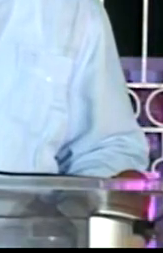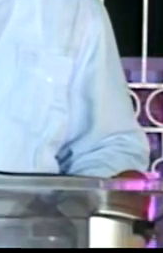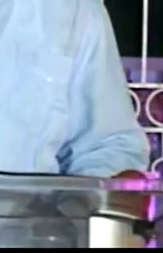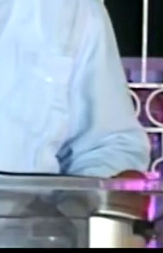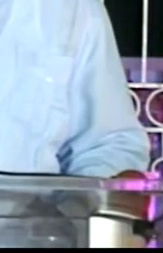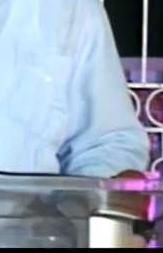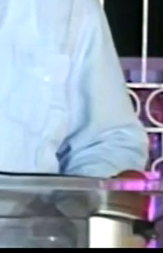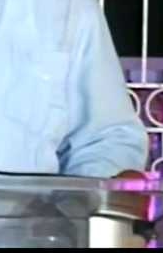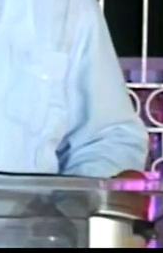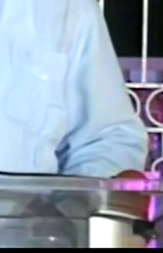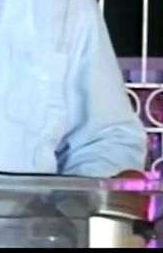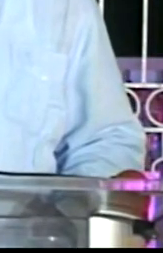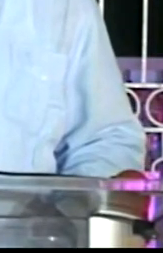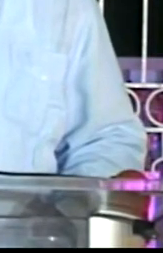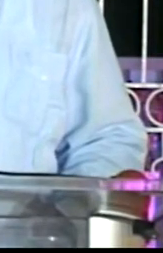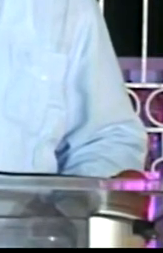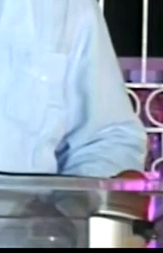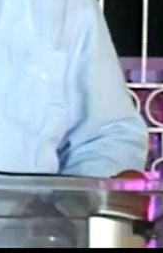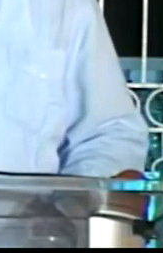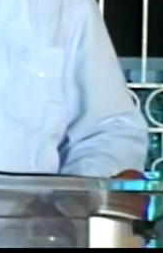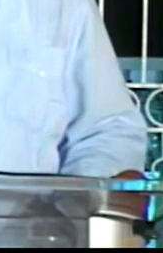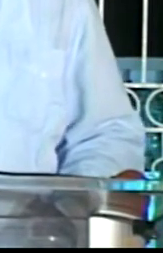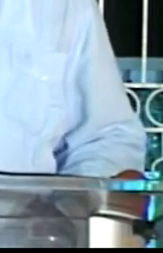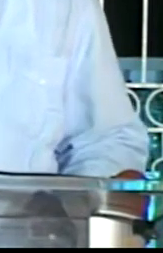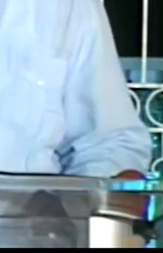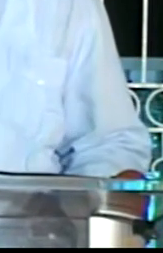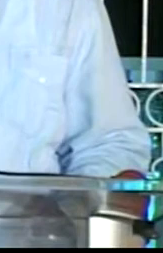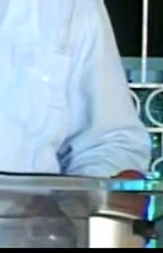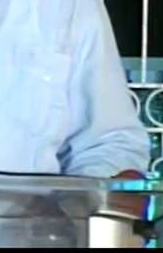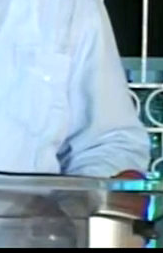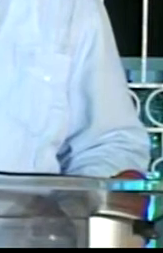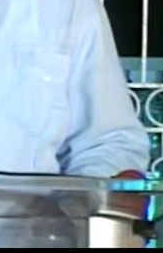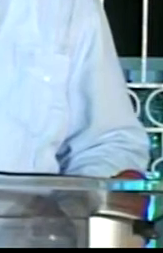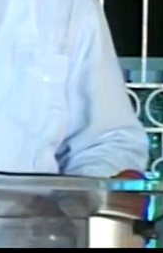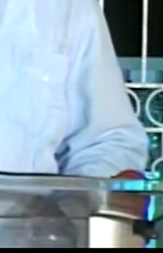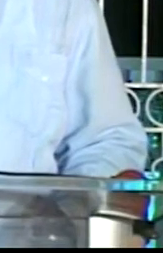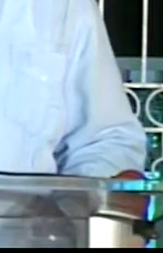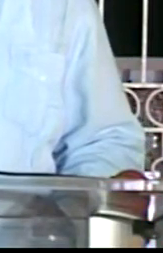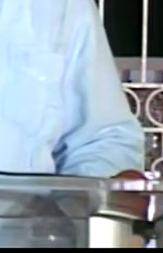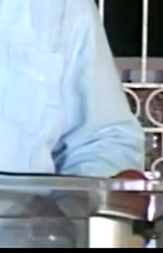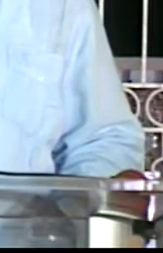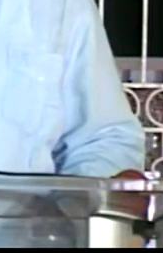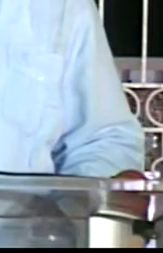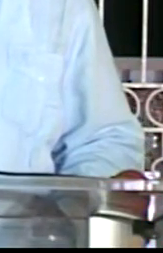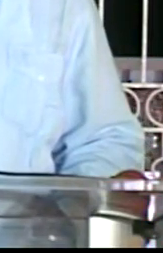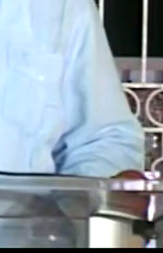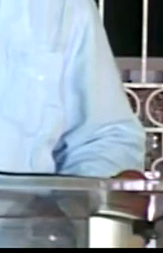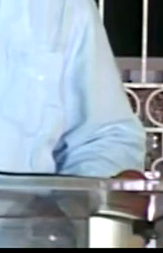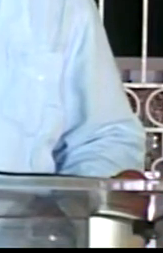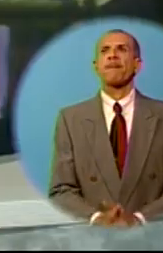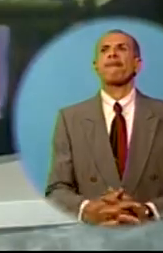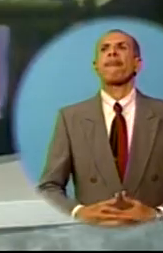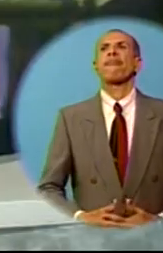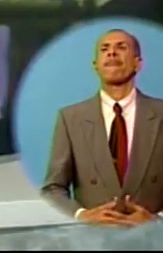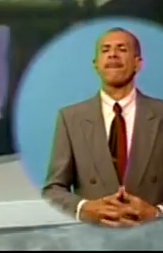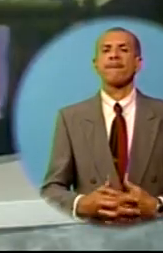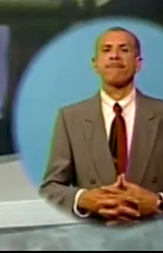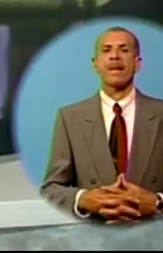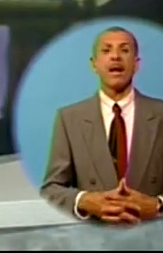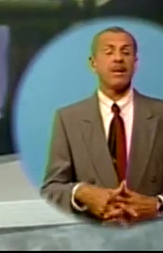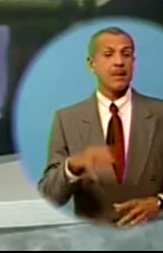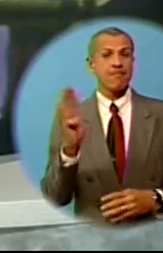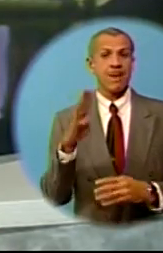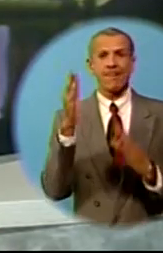the benefits God has given us of year-round sunshine.